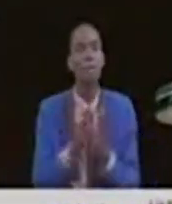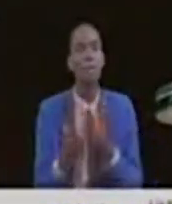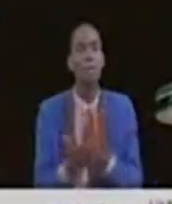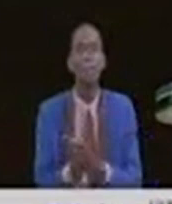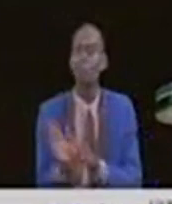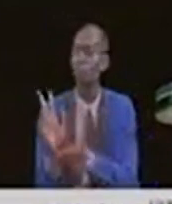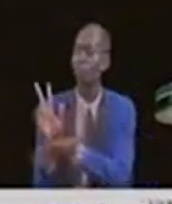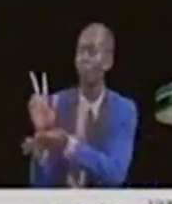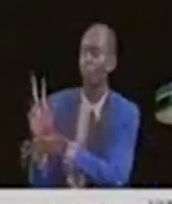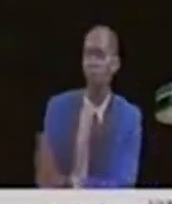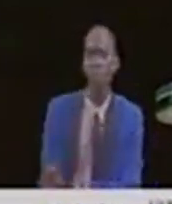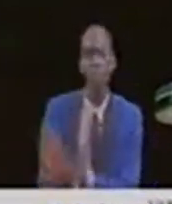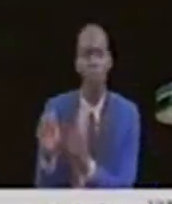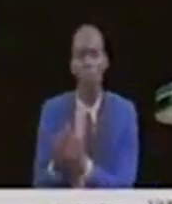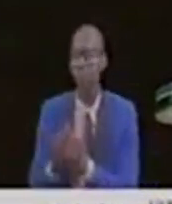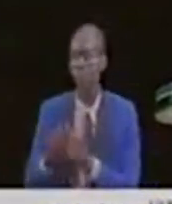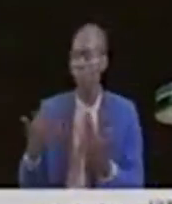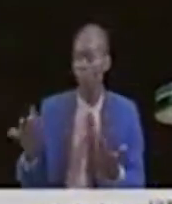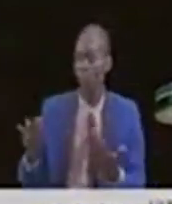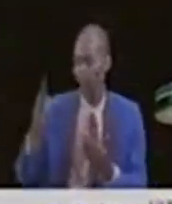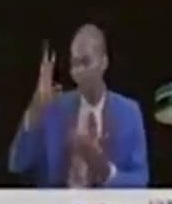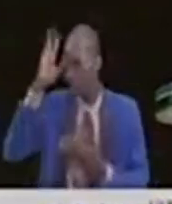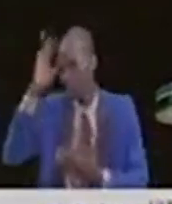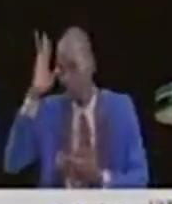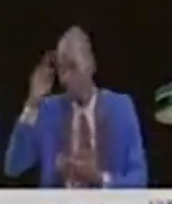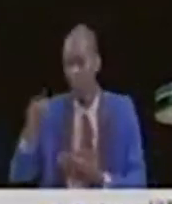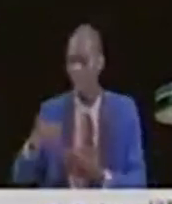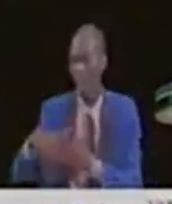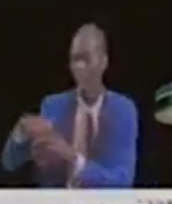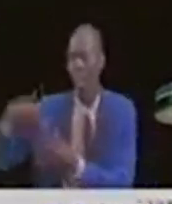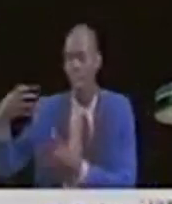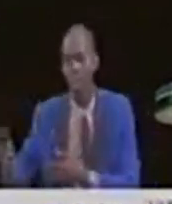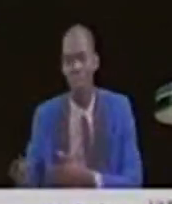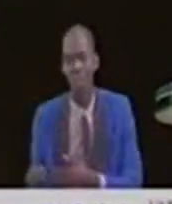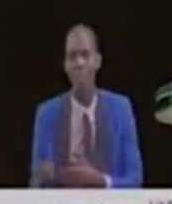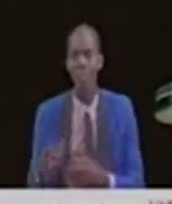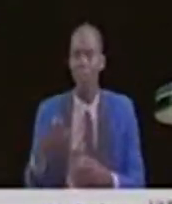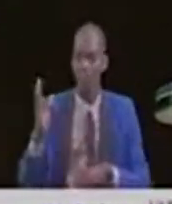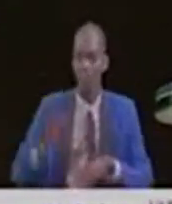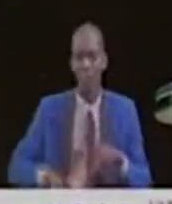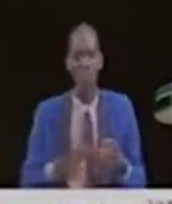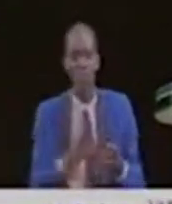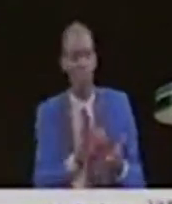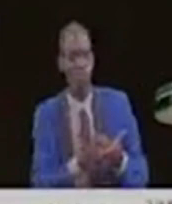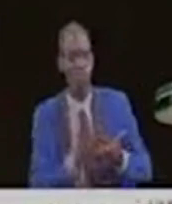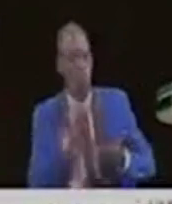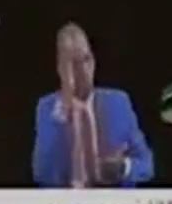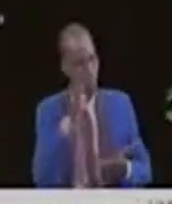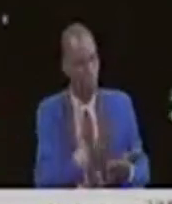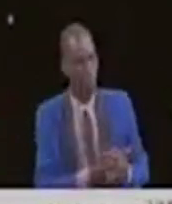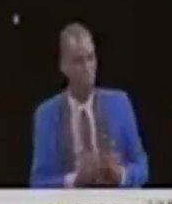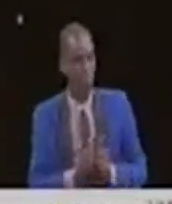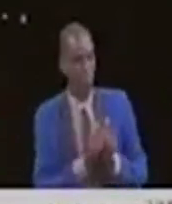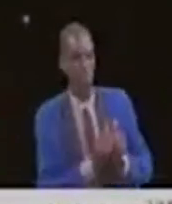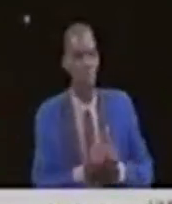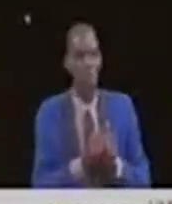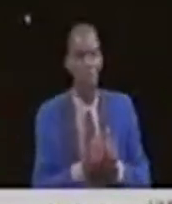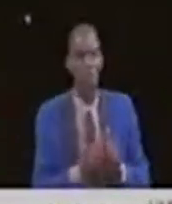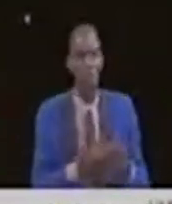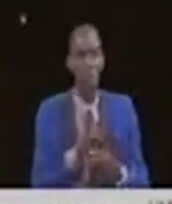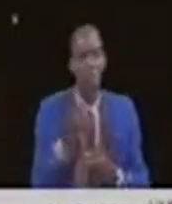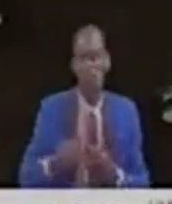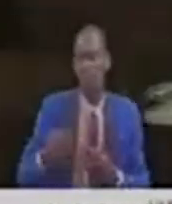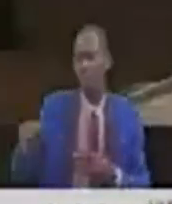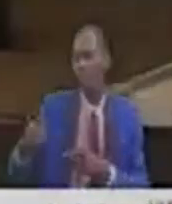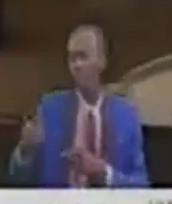with men outside than you are familiar with your husband. When those men, when they